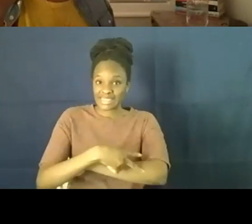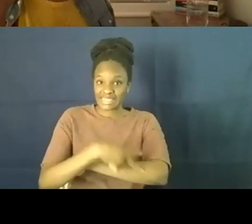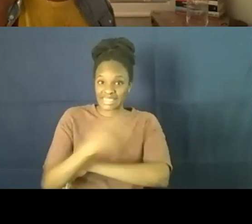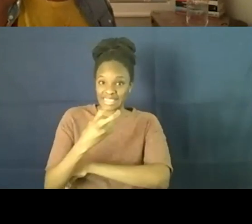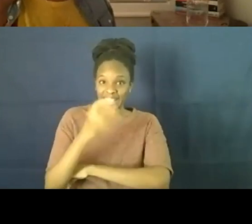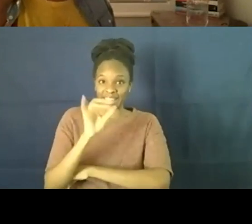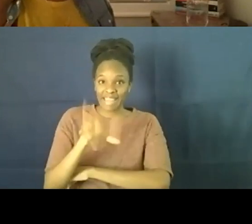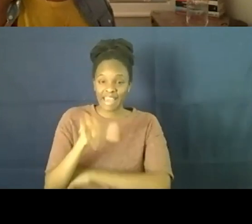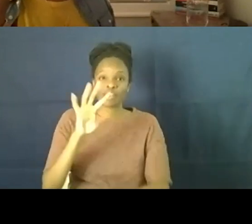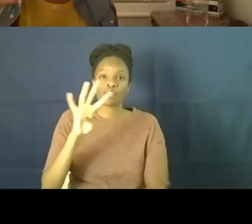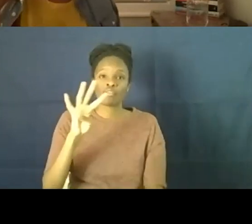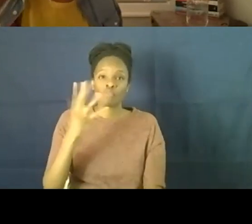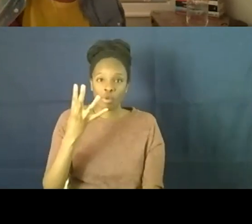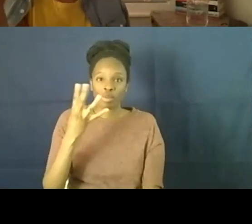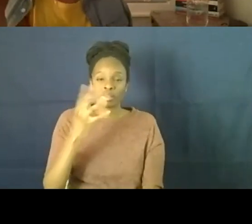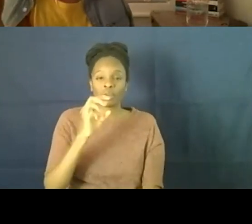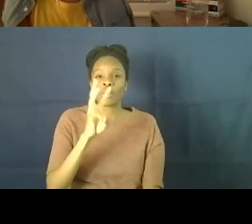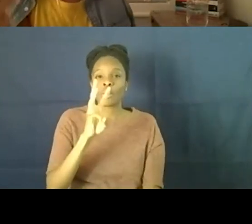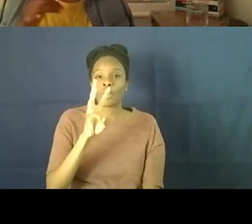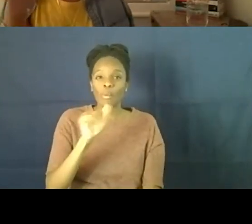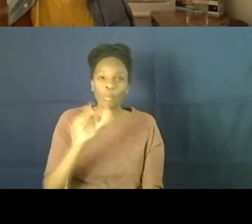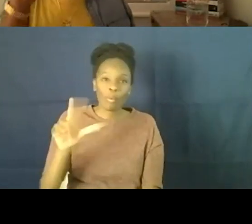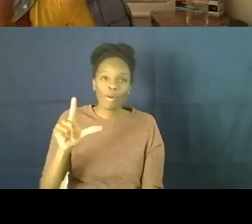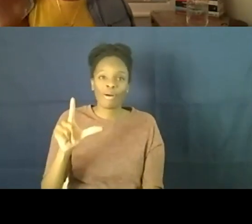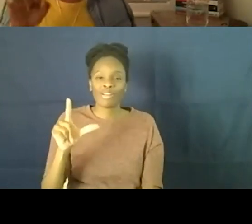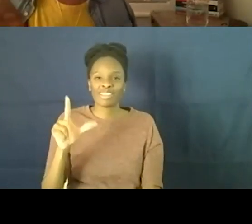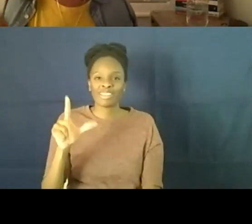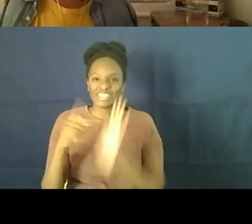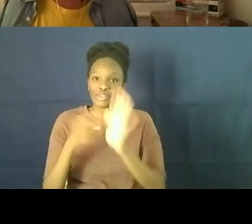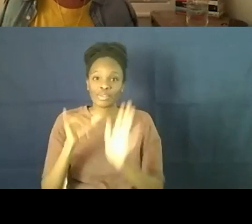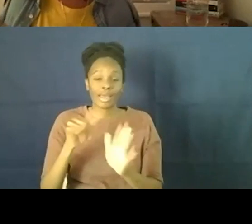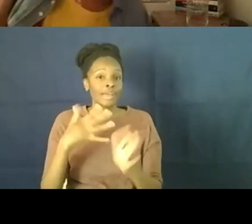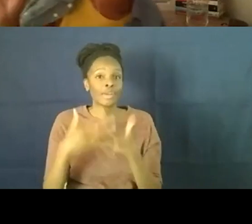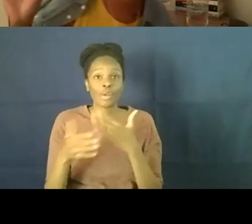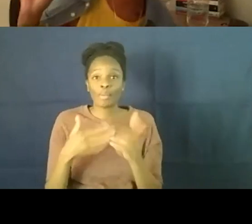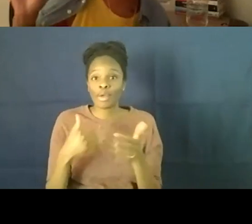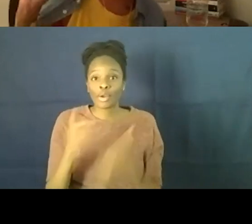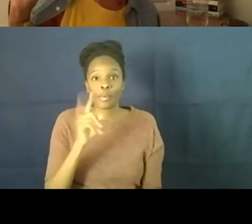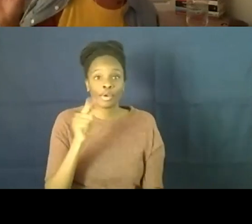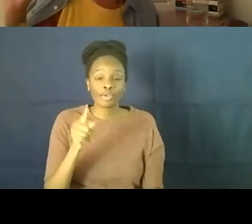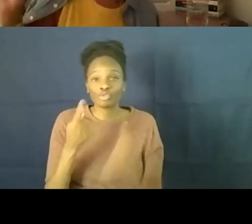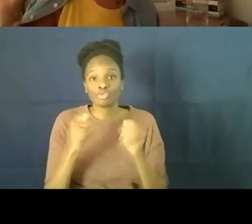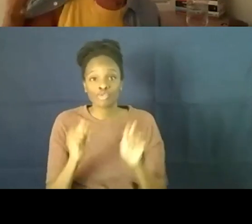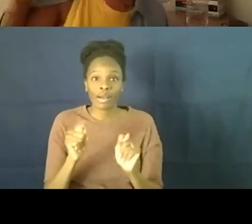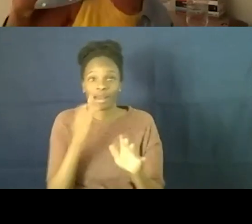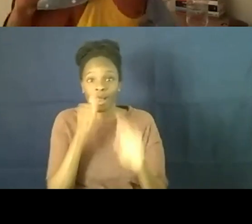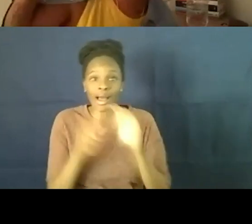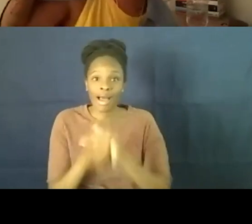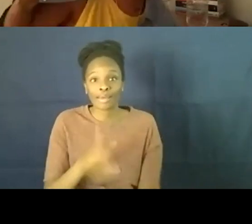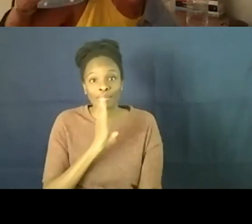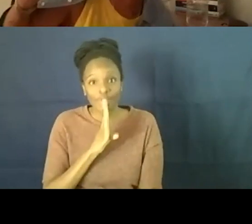wall is sort of like, you know, a manifestation of that. Like, no matter where you try to hide, bitch, like,